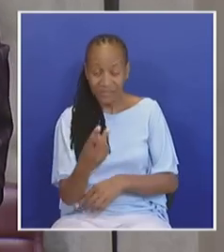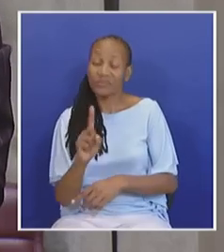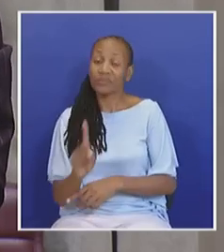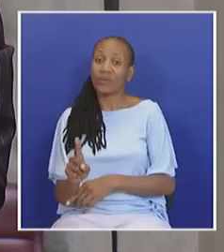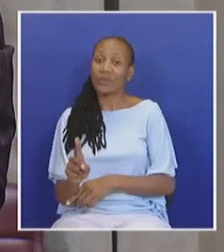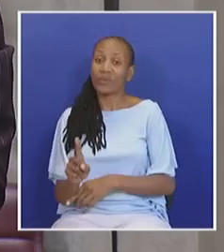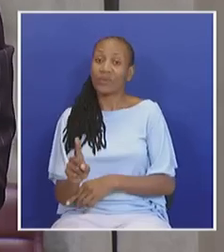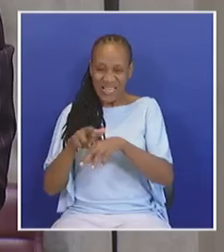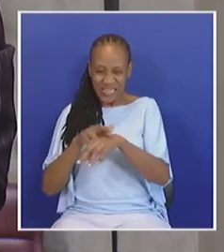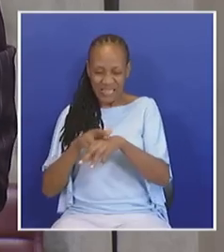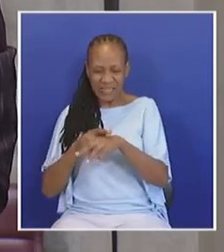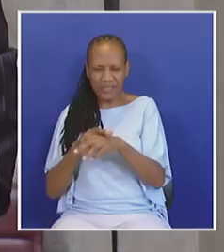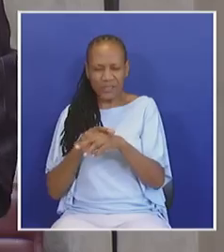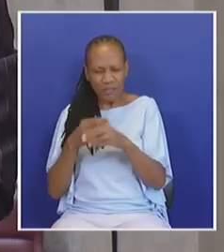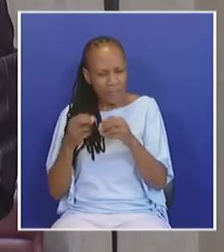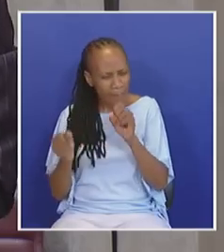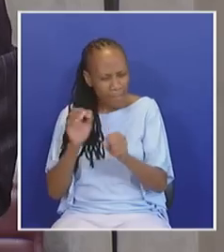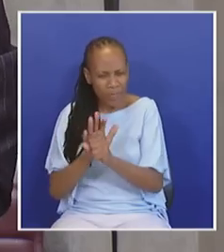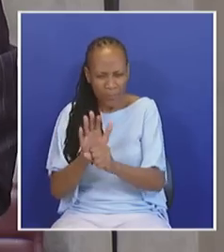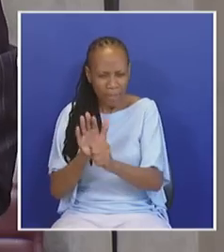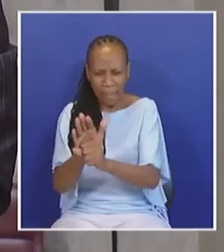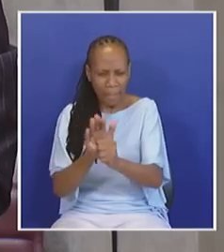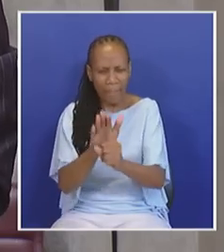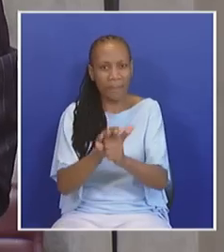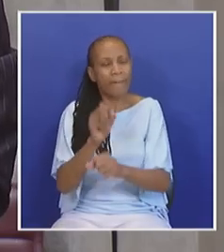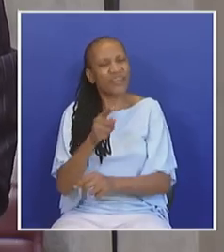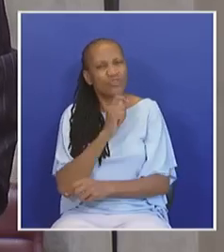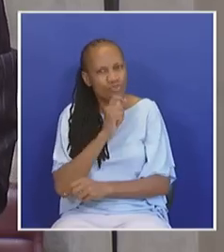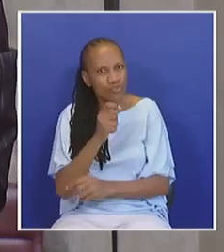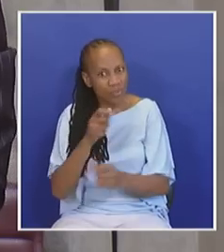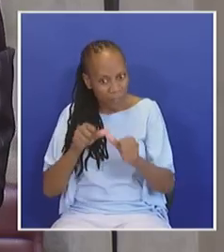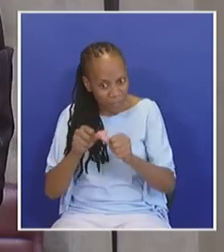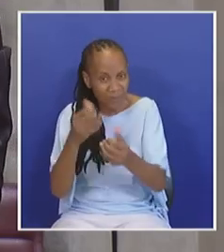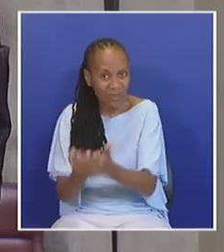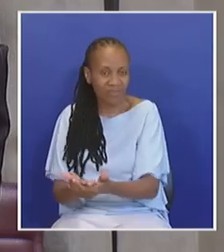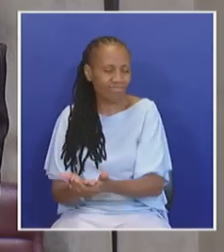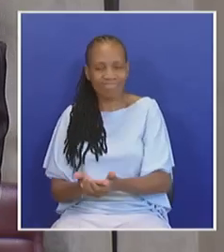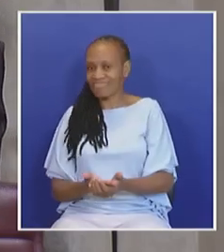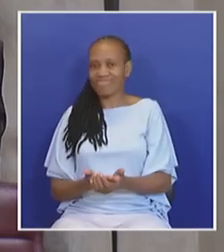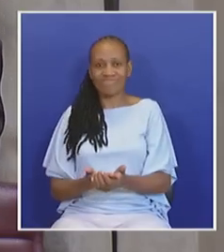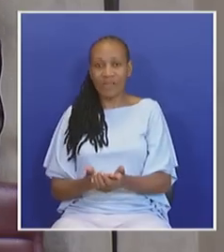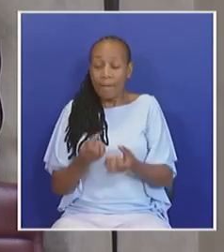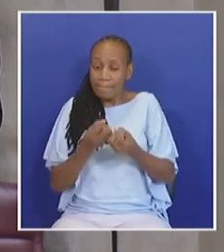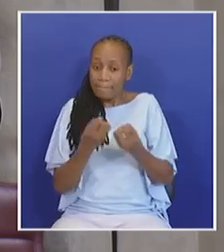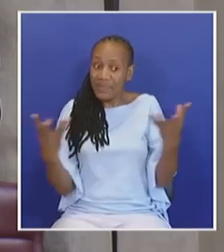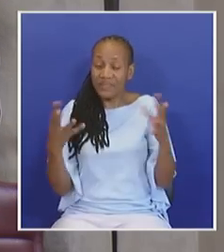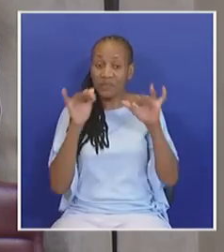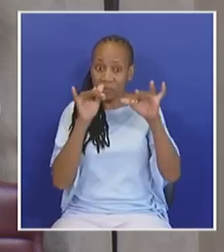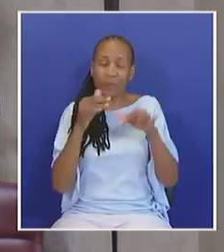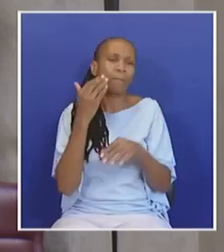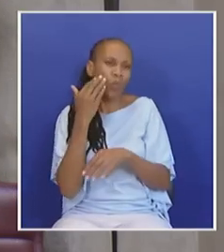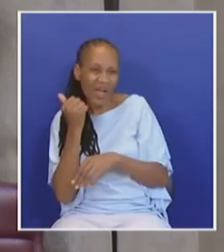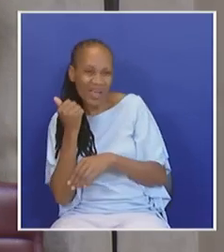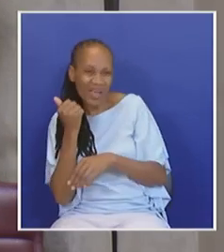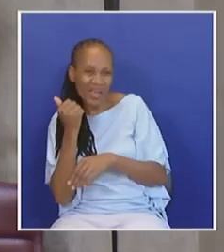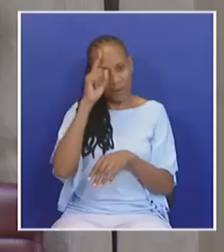naked racism as anomalies, but are they really? Certainly, I believe that the vast majority of our citizens, black and white,